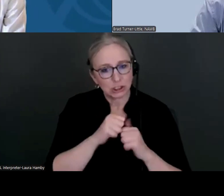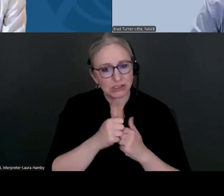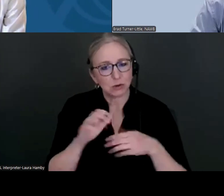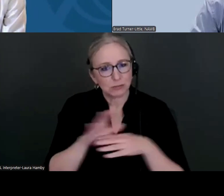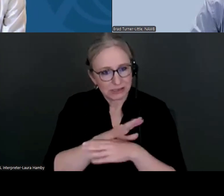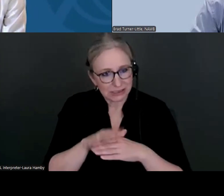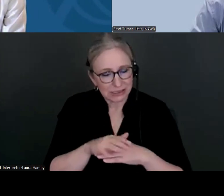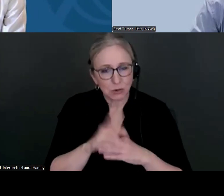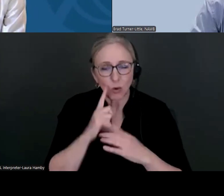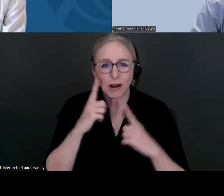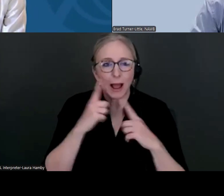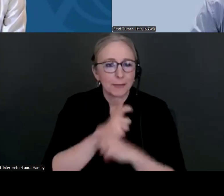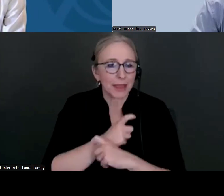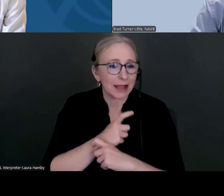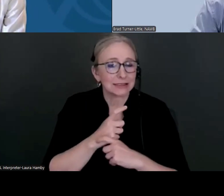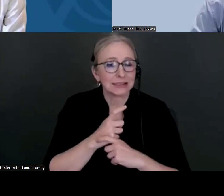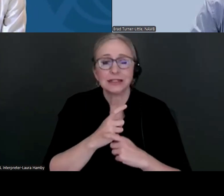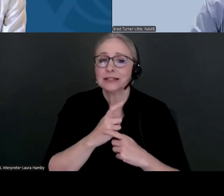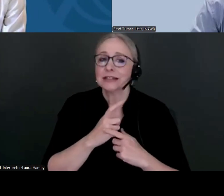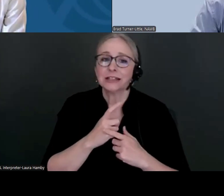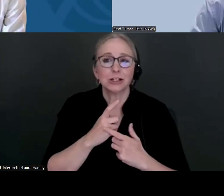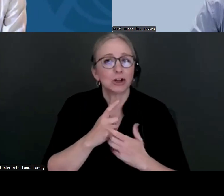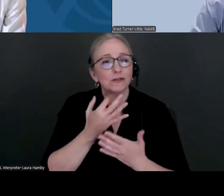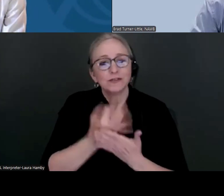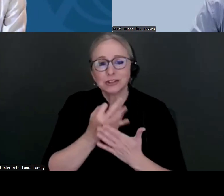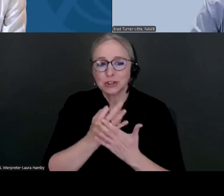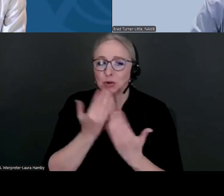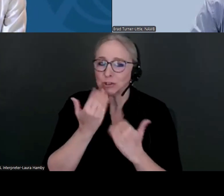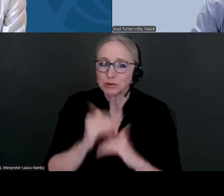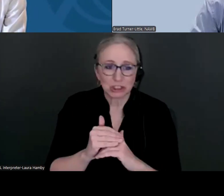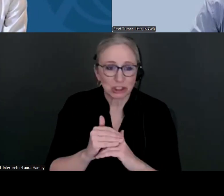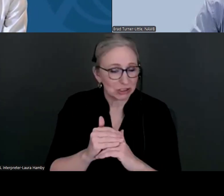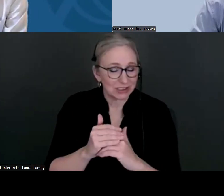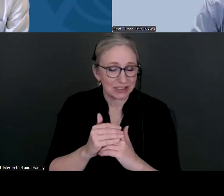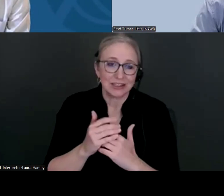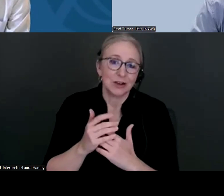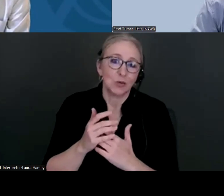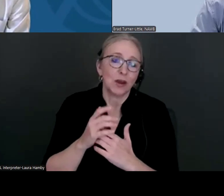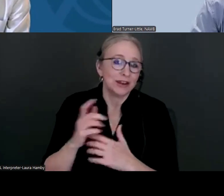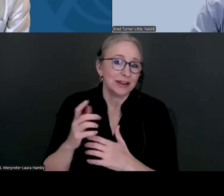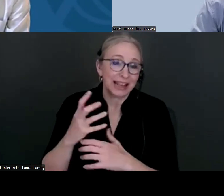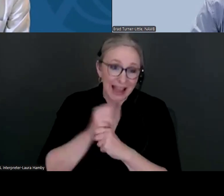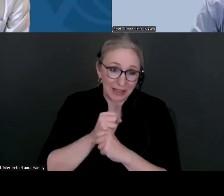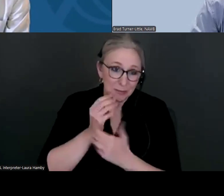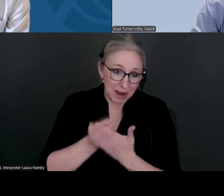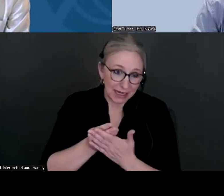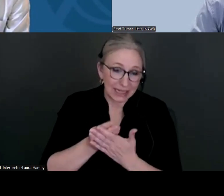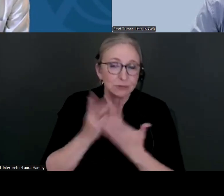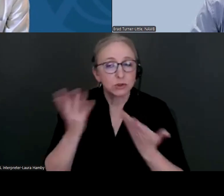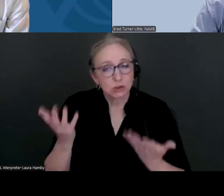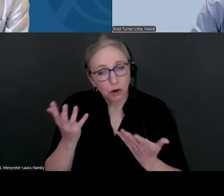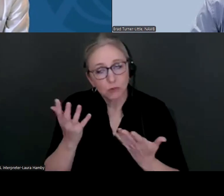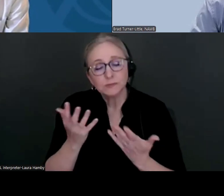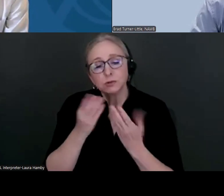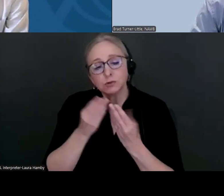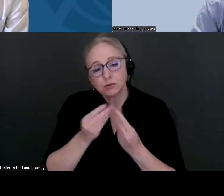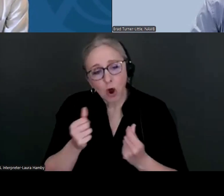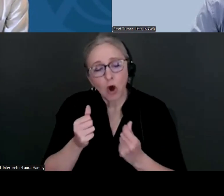have complicated administrative and fiscal restrictions that are placed on grantees once it's awarded. So to address these challenges, we've